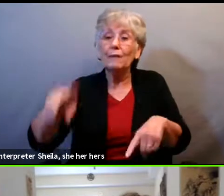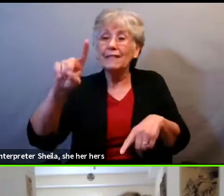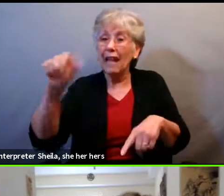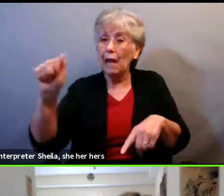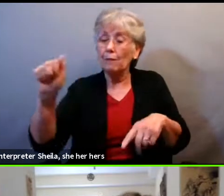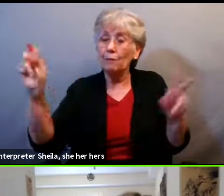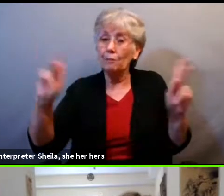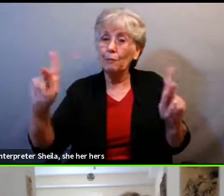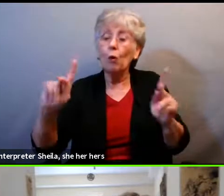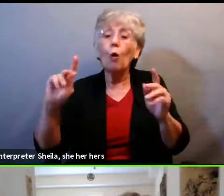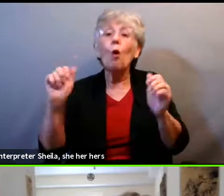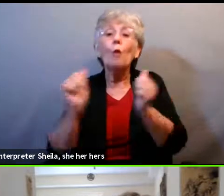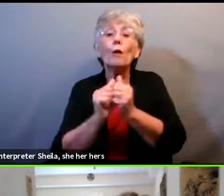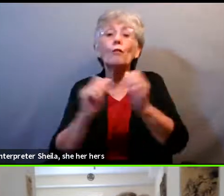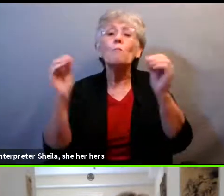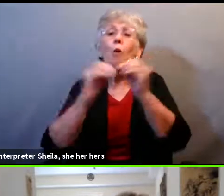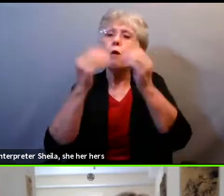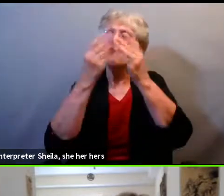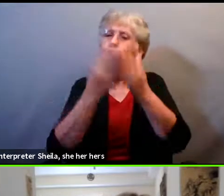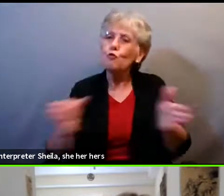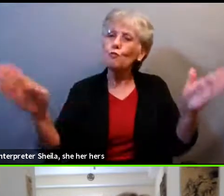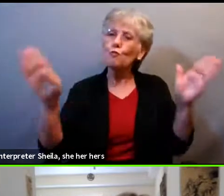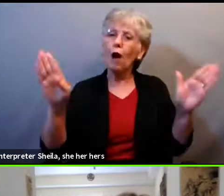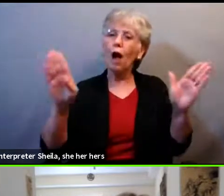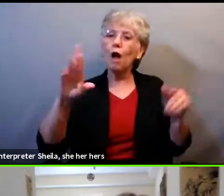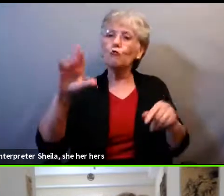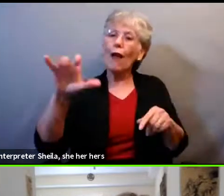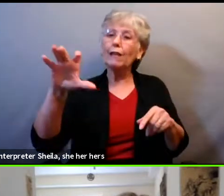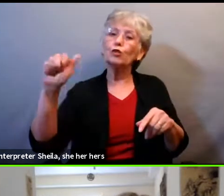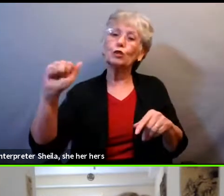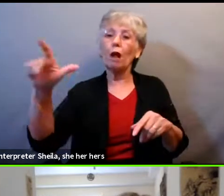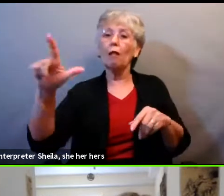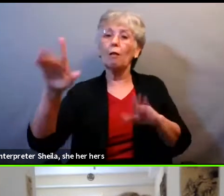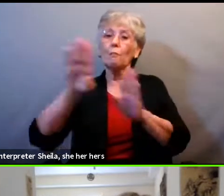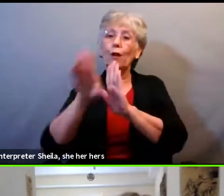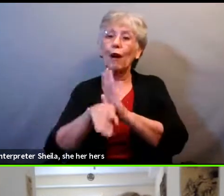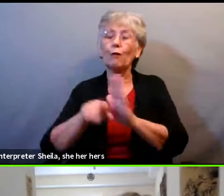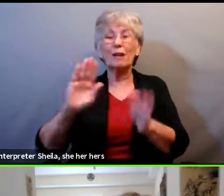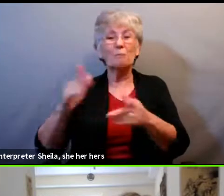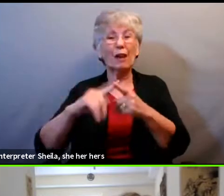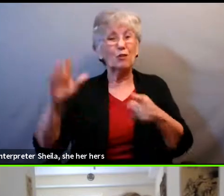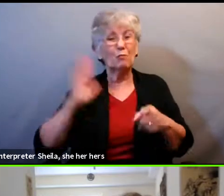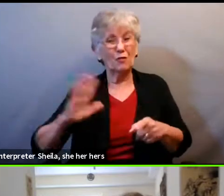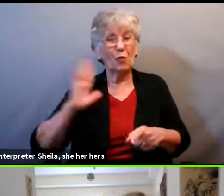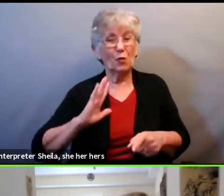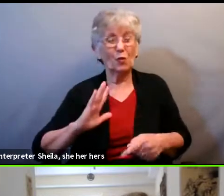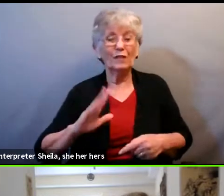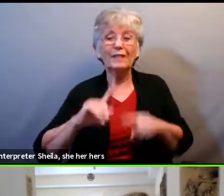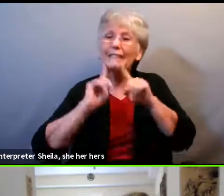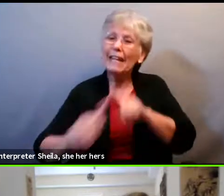racial background than we've seen typically. And I think that's really